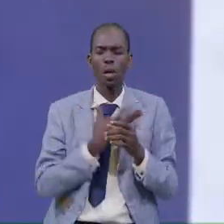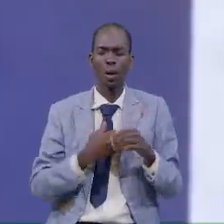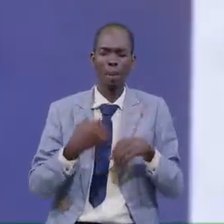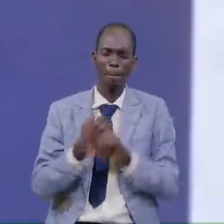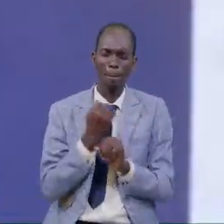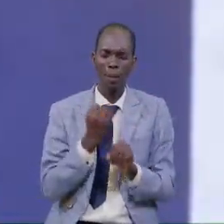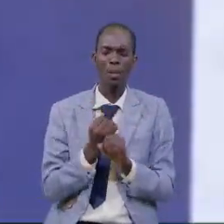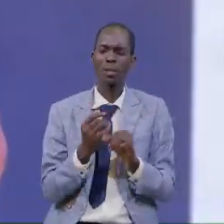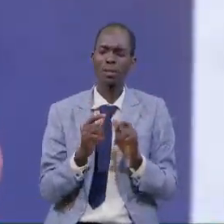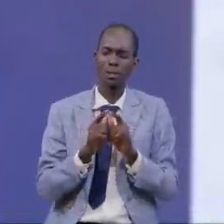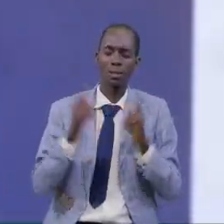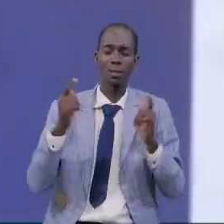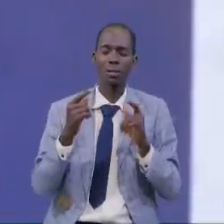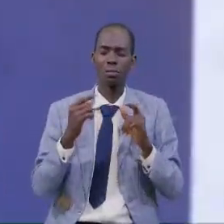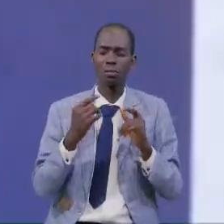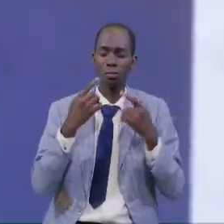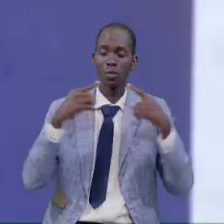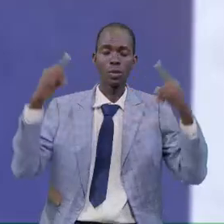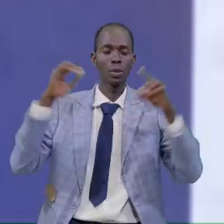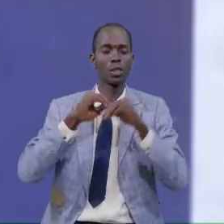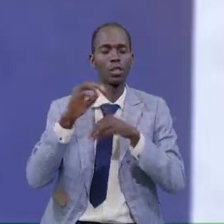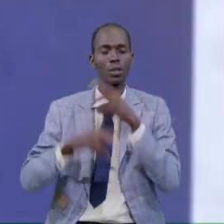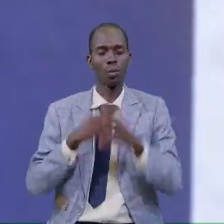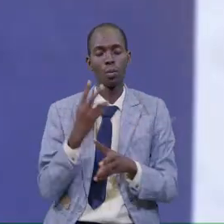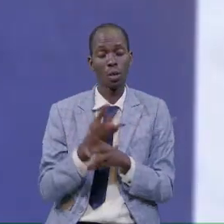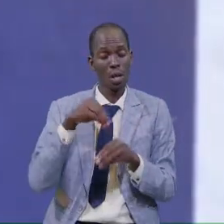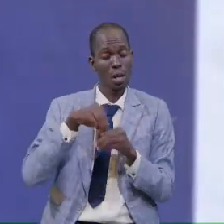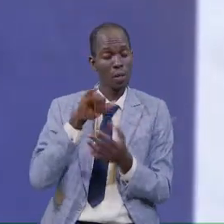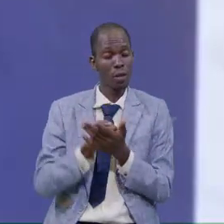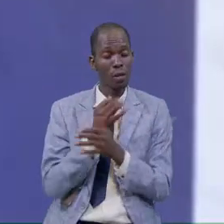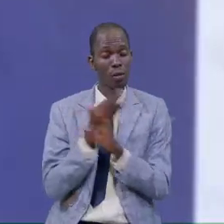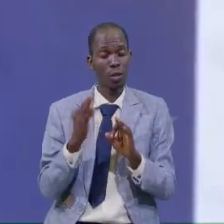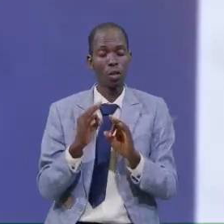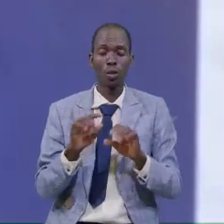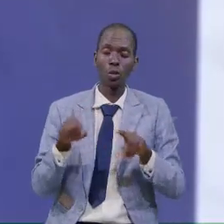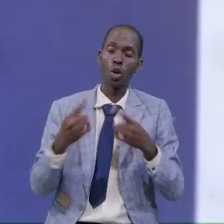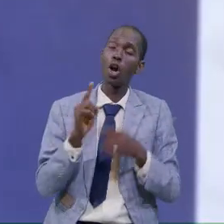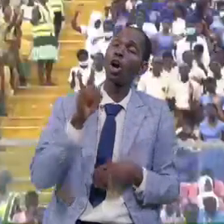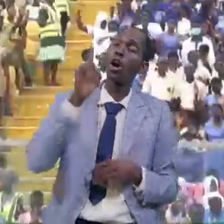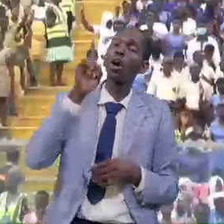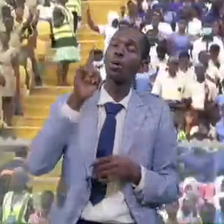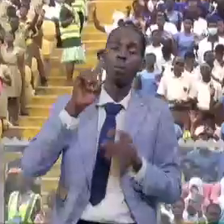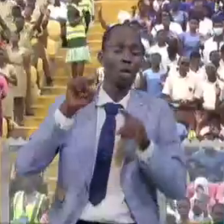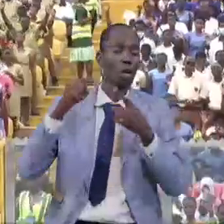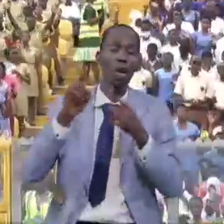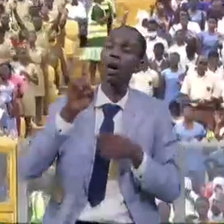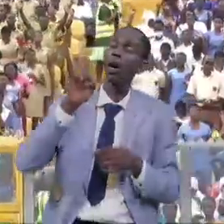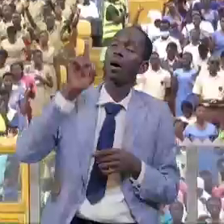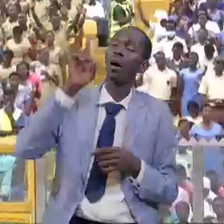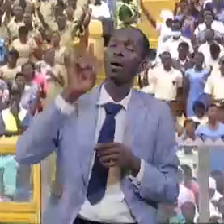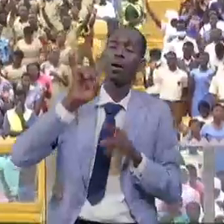world. In that freedom, go up. Go up, go